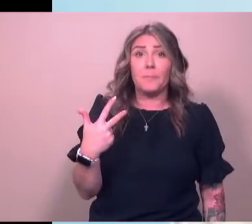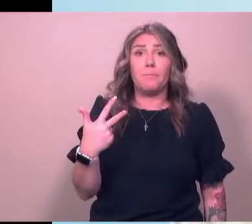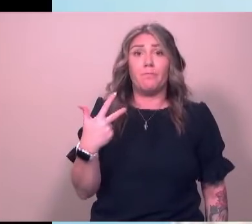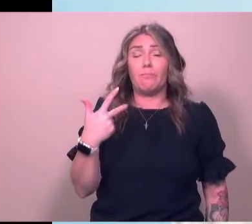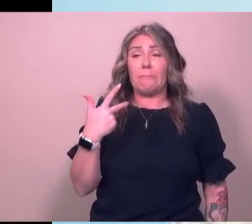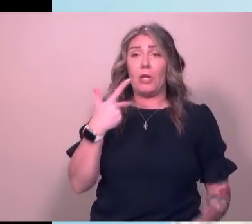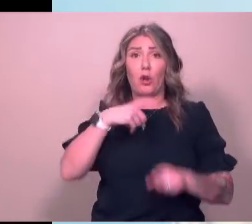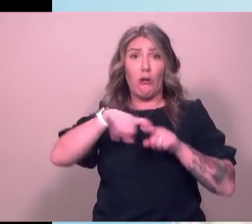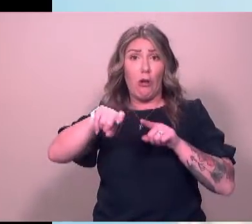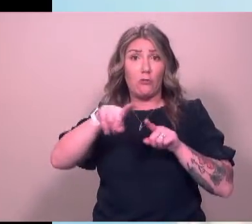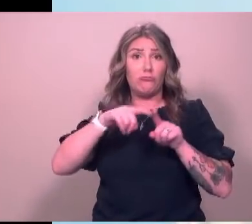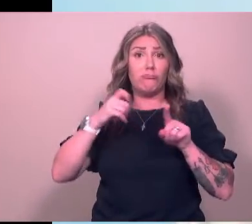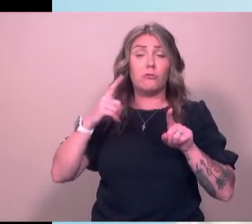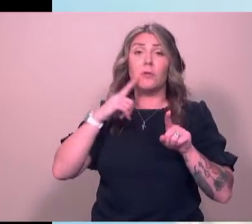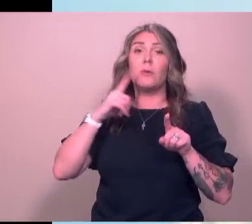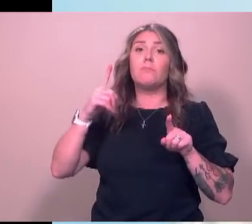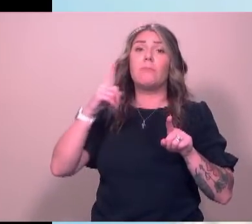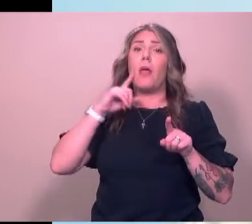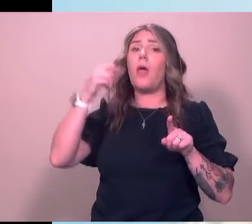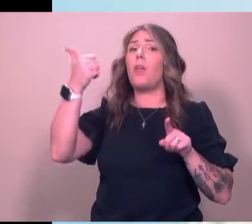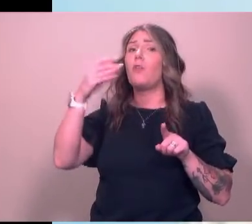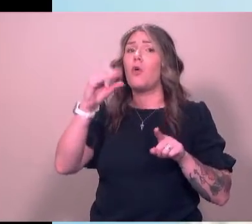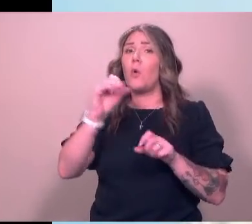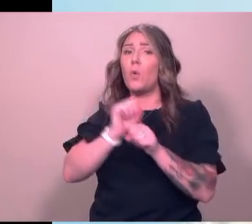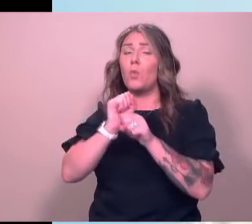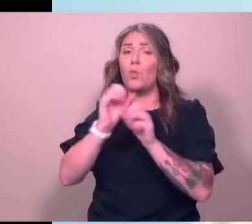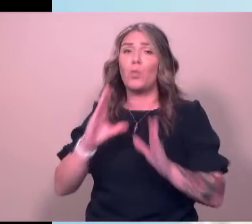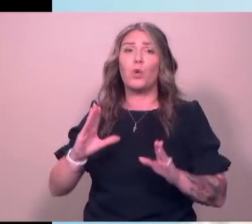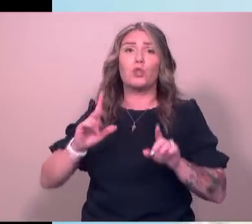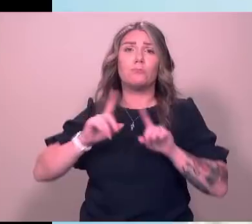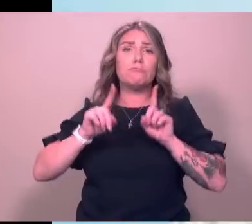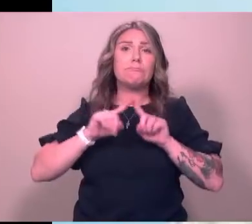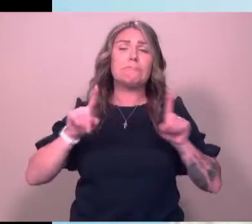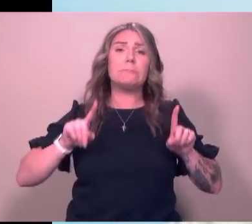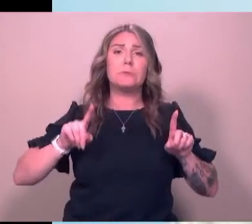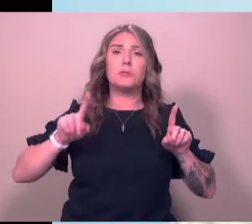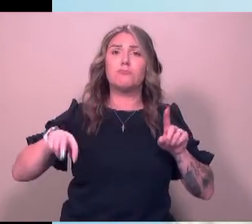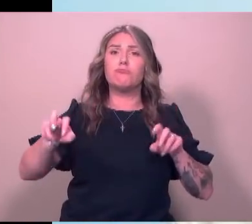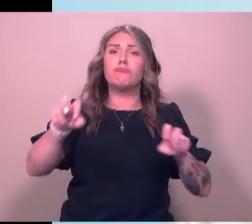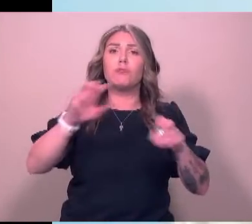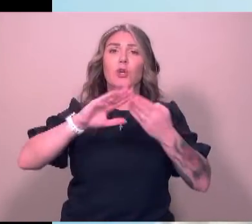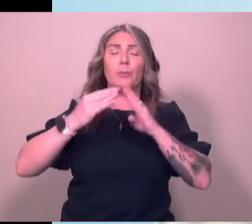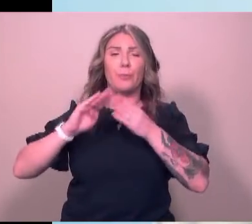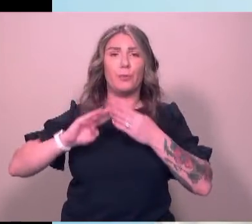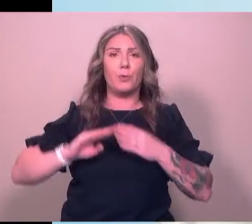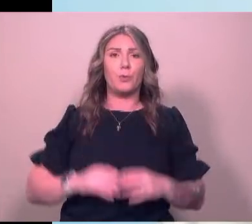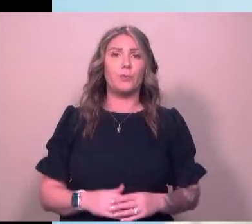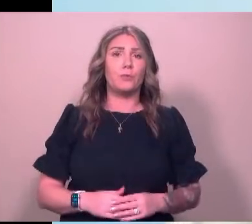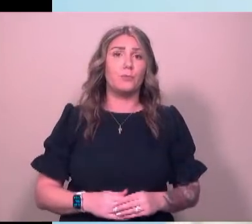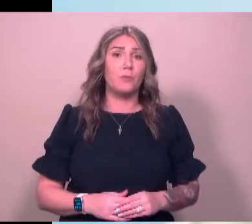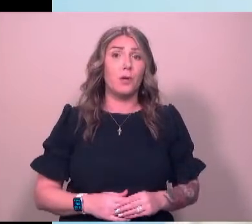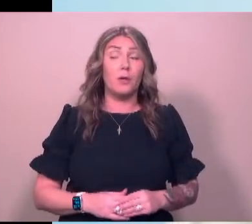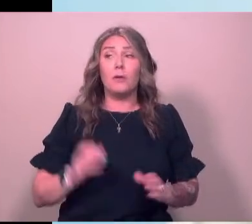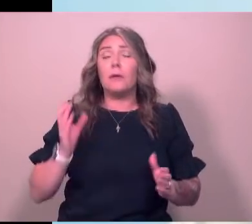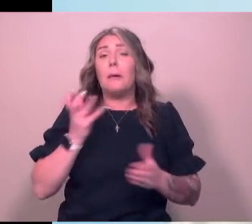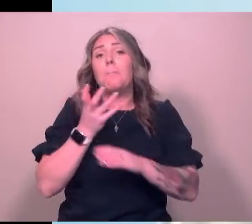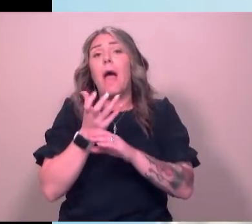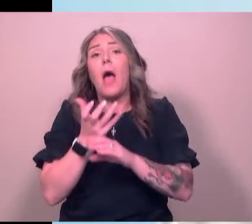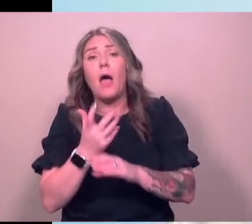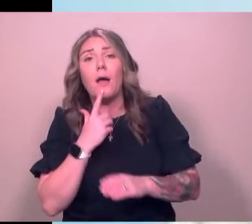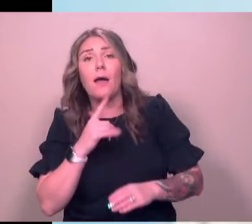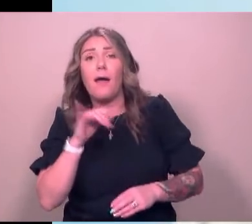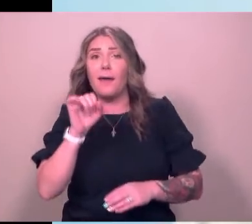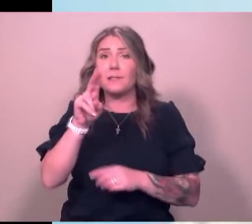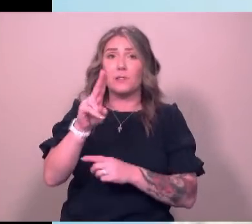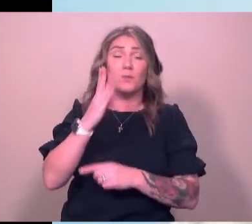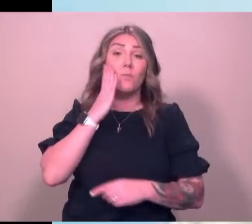calls from colleagues that I know in different communities, begging for an ICU bed. And I had to say